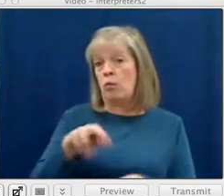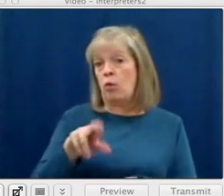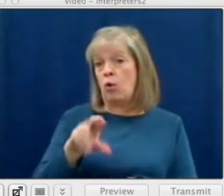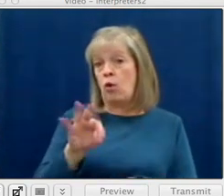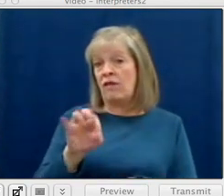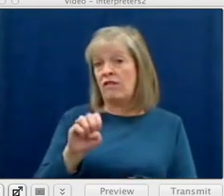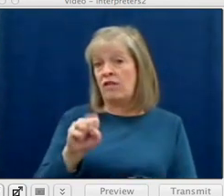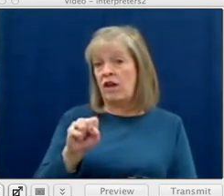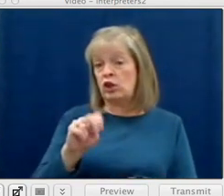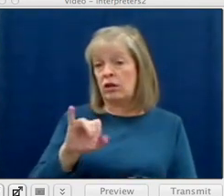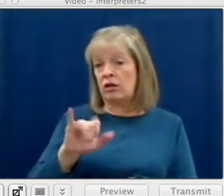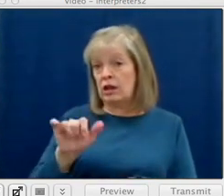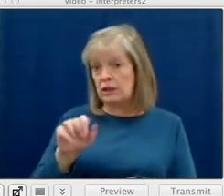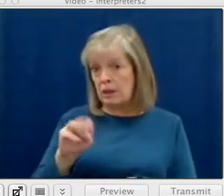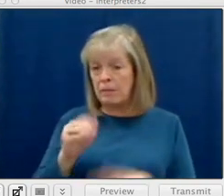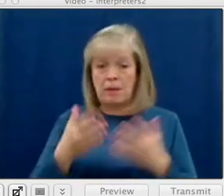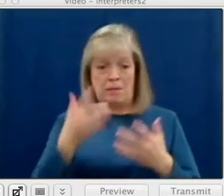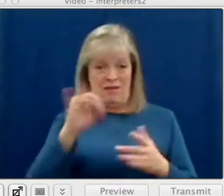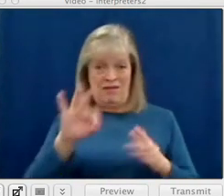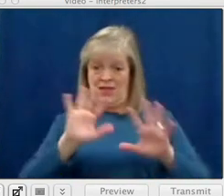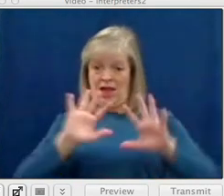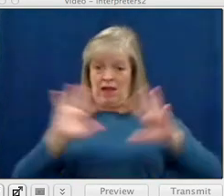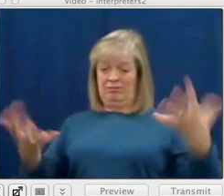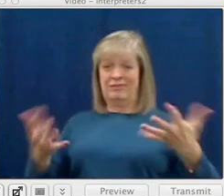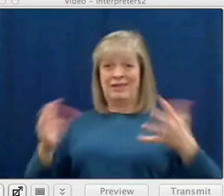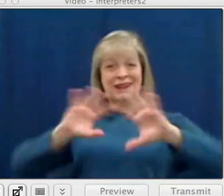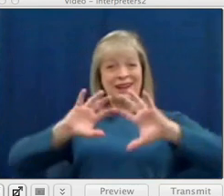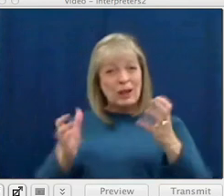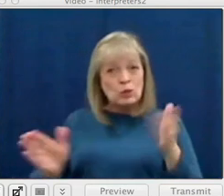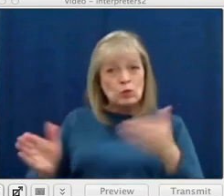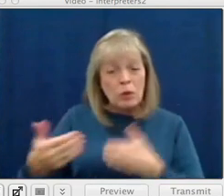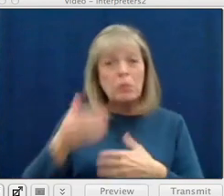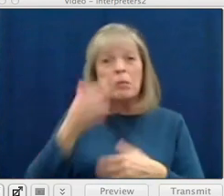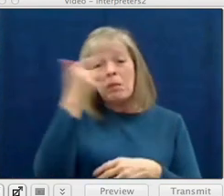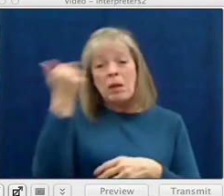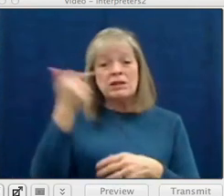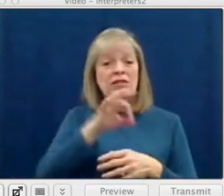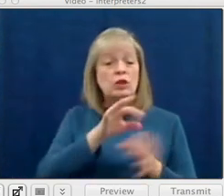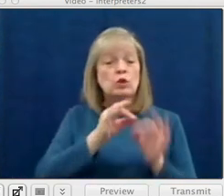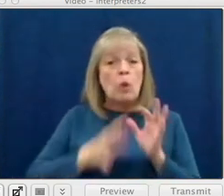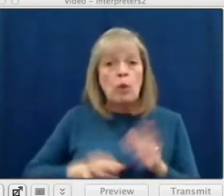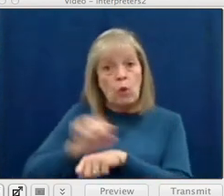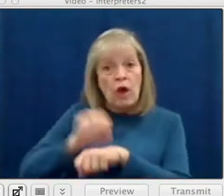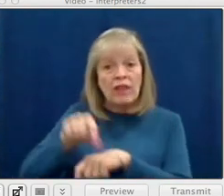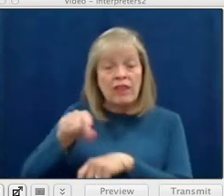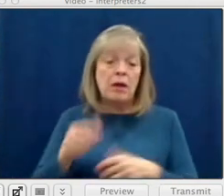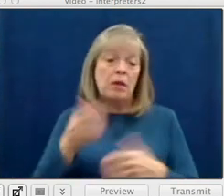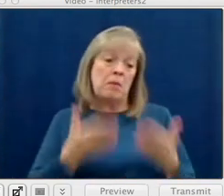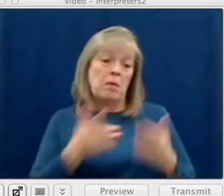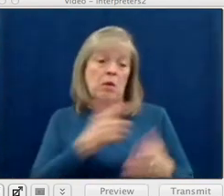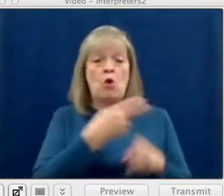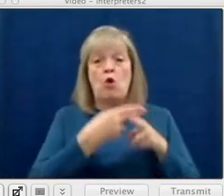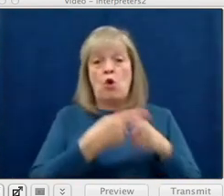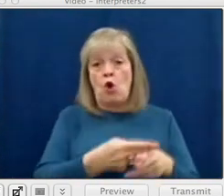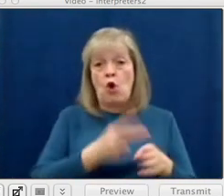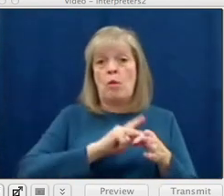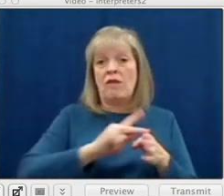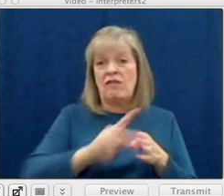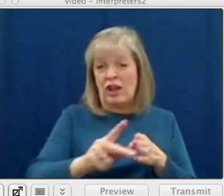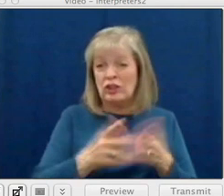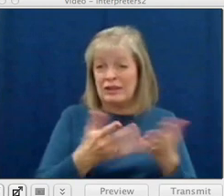of the environment, perhaps working within that environment, perhaps we'd call that professionalism. Again, I think we have to call it something